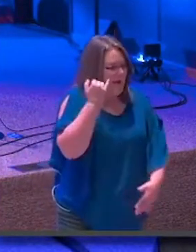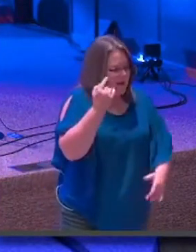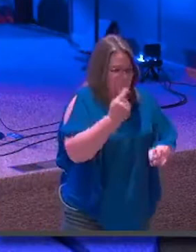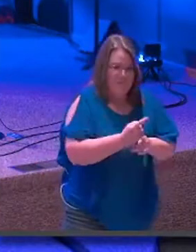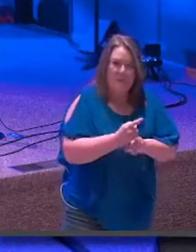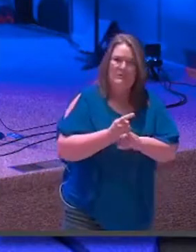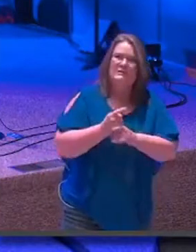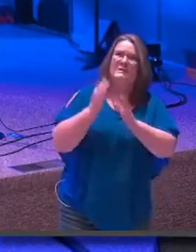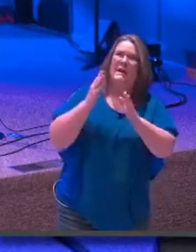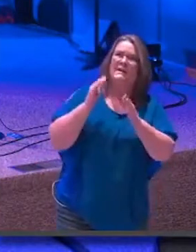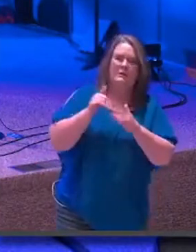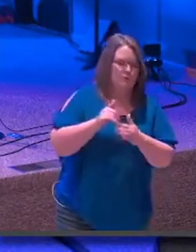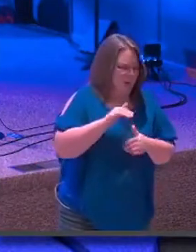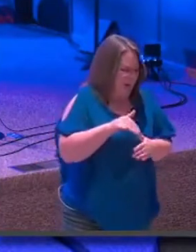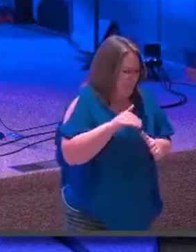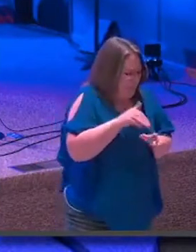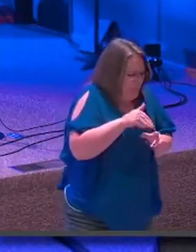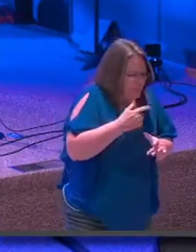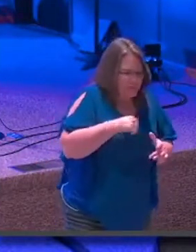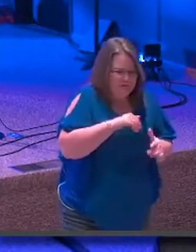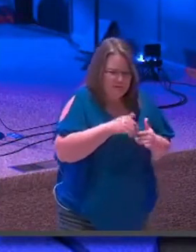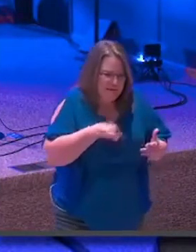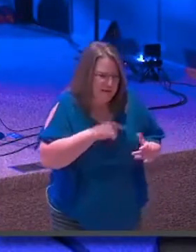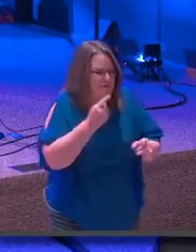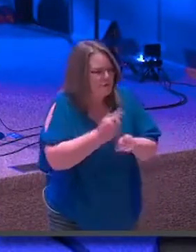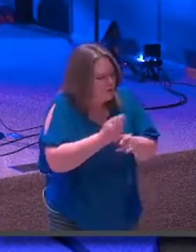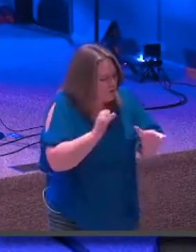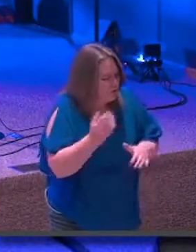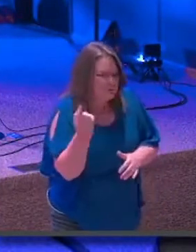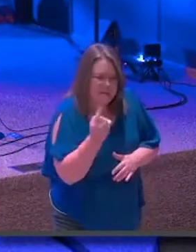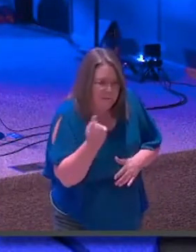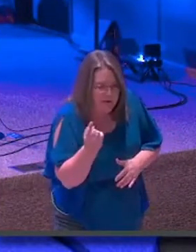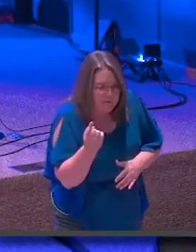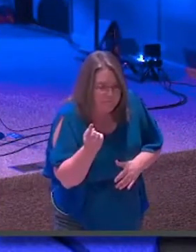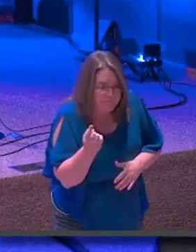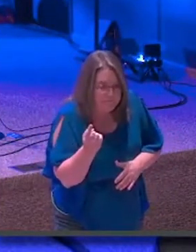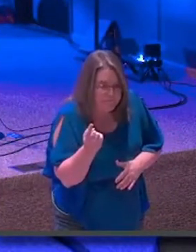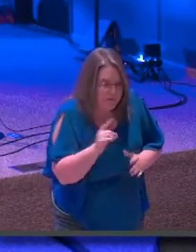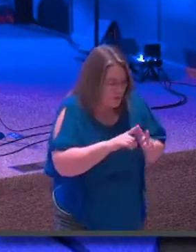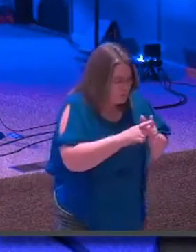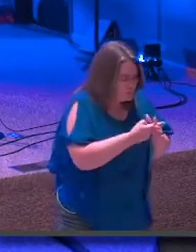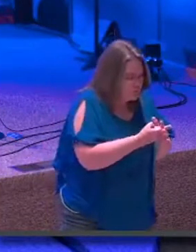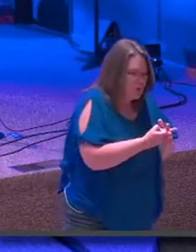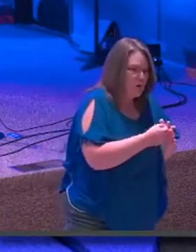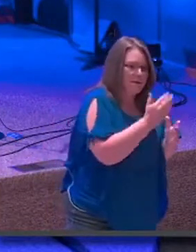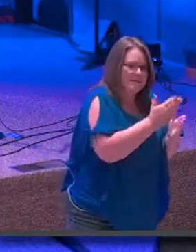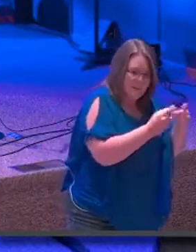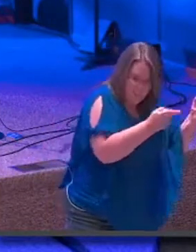that little urge in us, like, to just do something. Start somewhere.